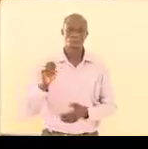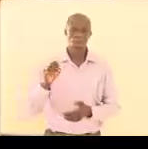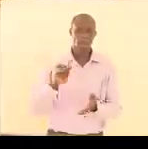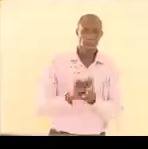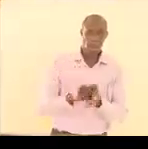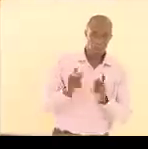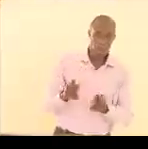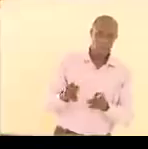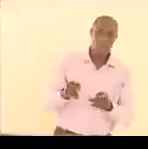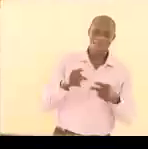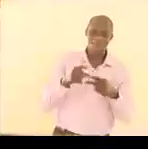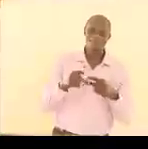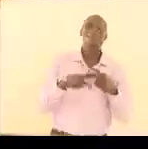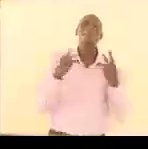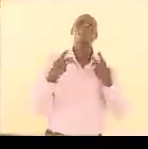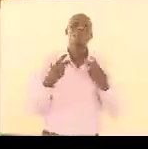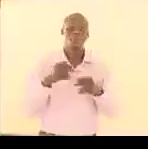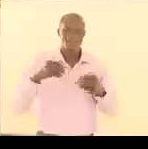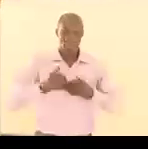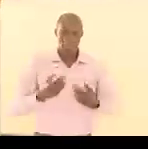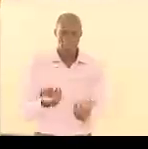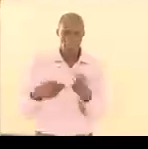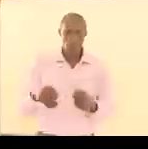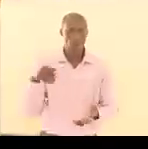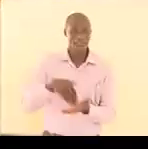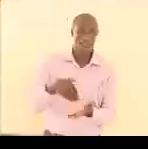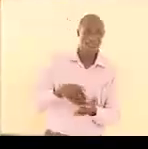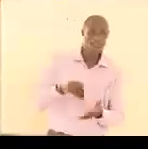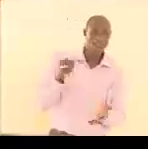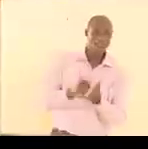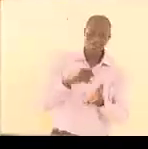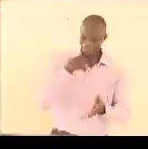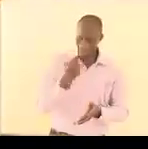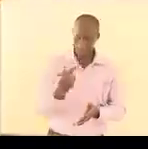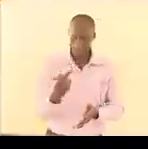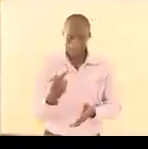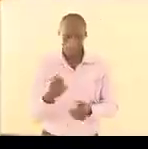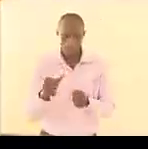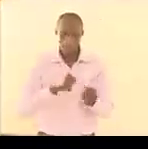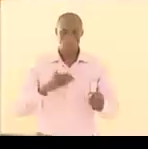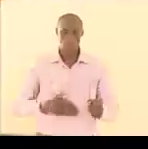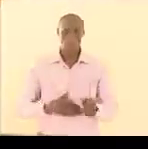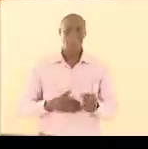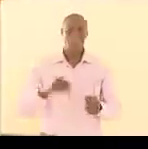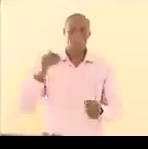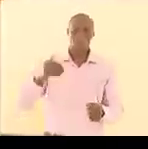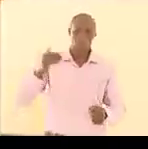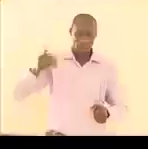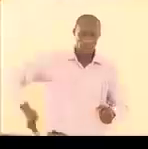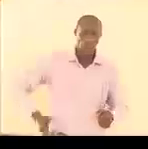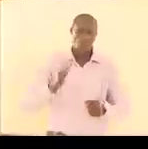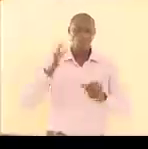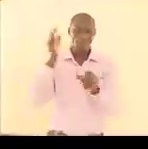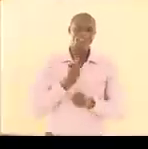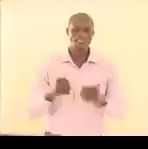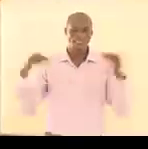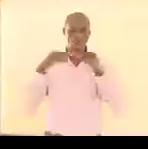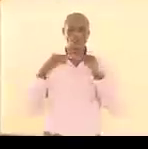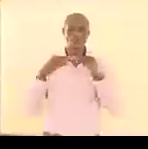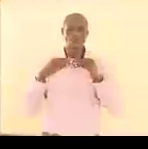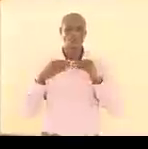So that the people will now go ahead and say, Father George has come again. He has issued another one that says that everybody should be earning the same